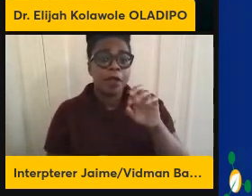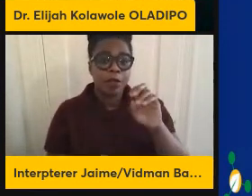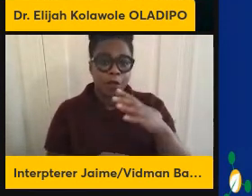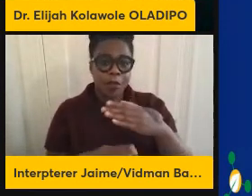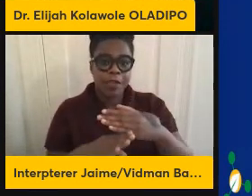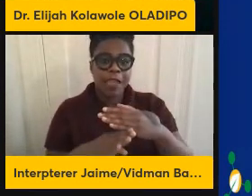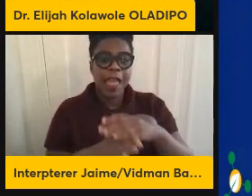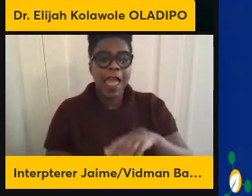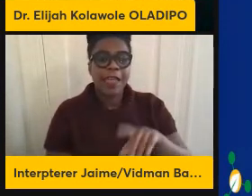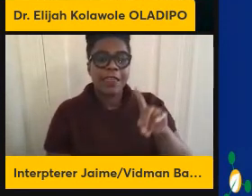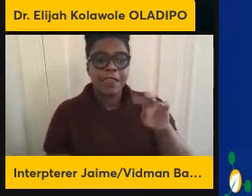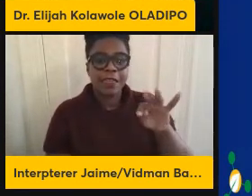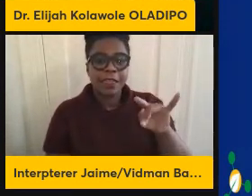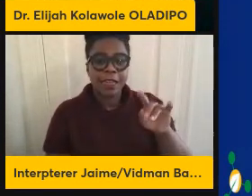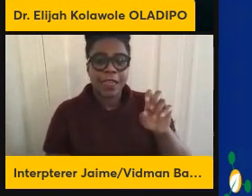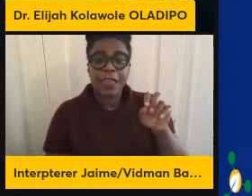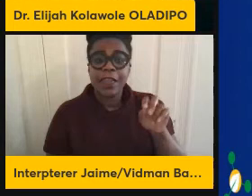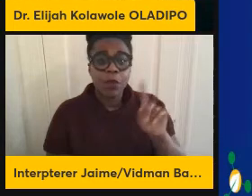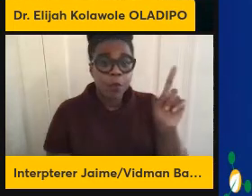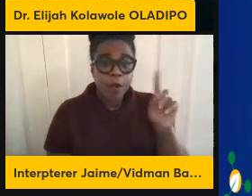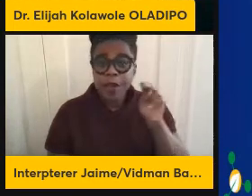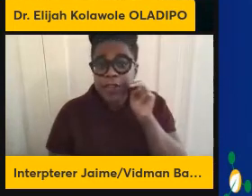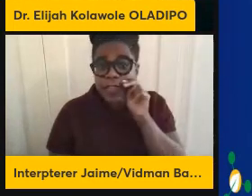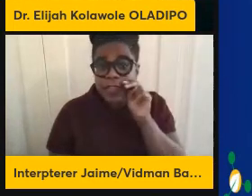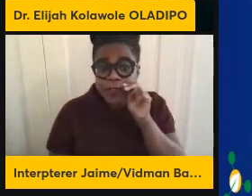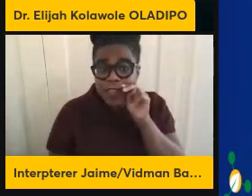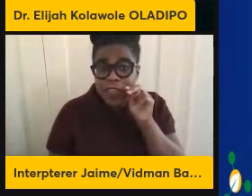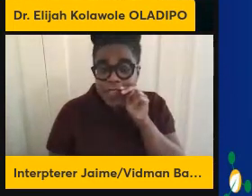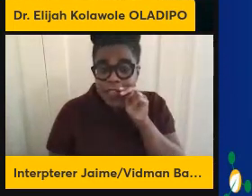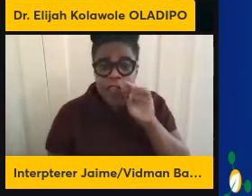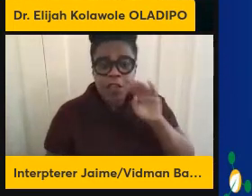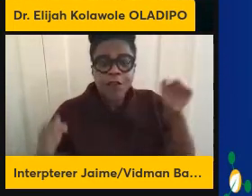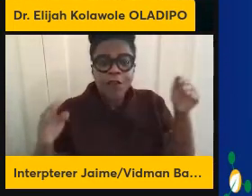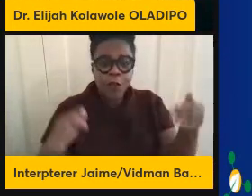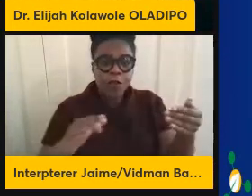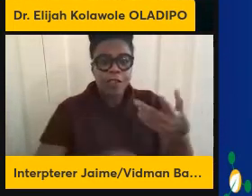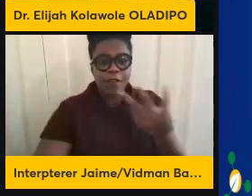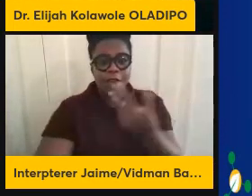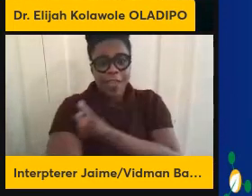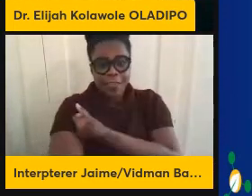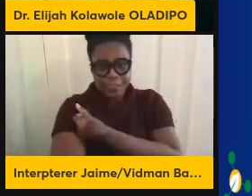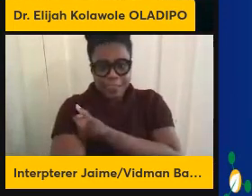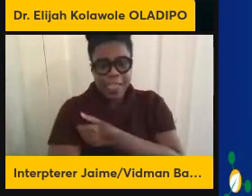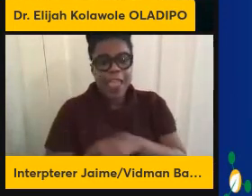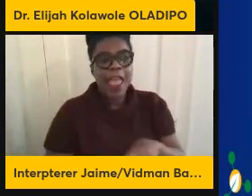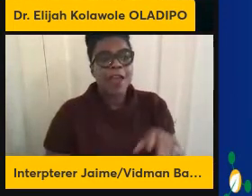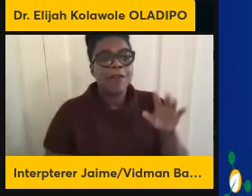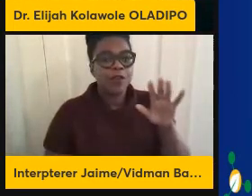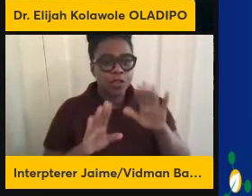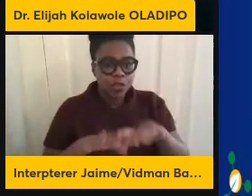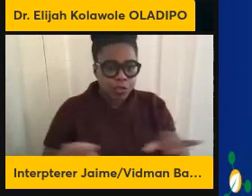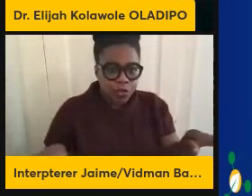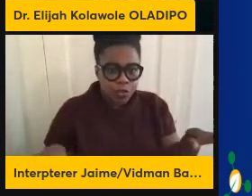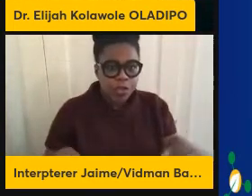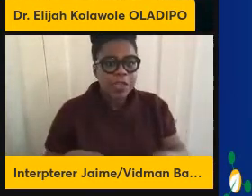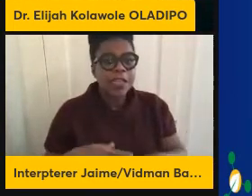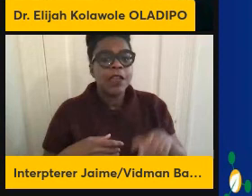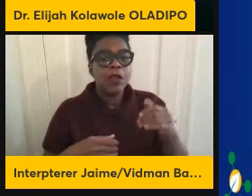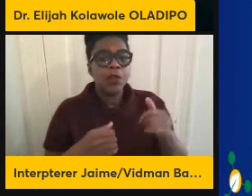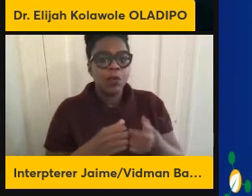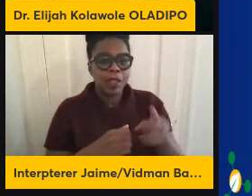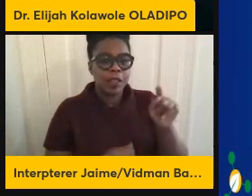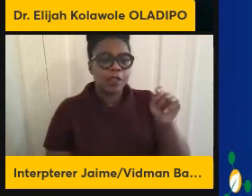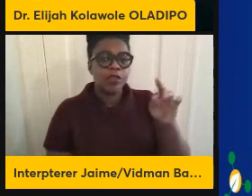Adekele University in Nigeria, and you focus on vaccine and diagnostic kits development for neglected tropical